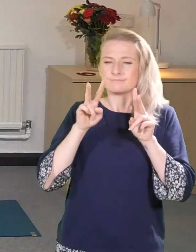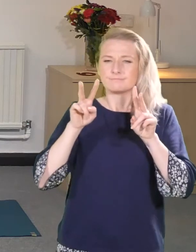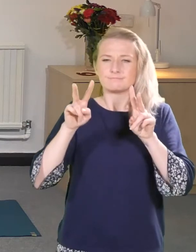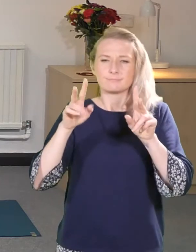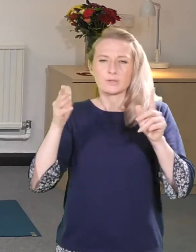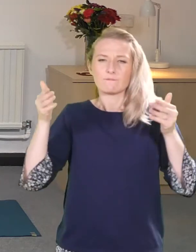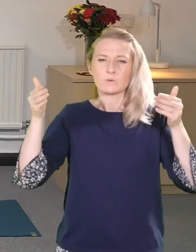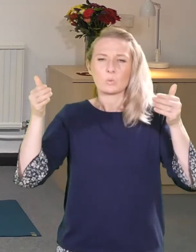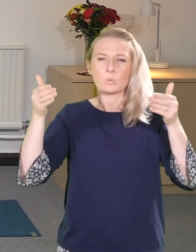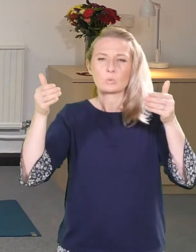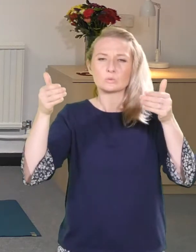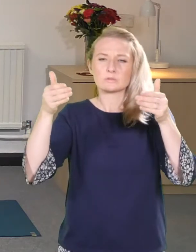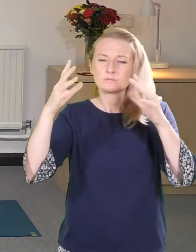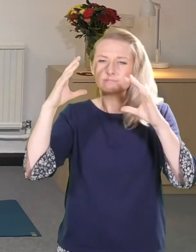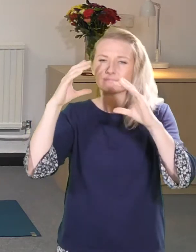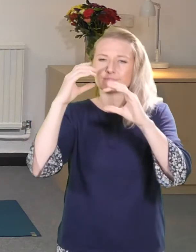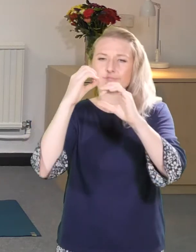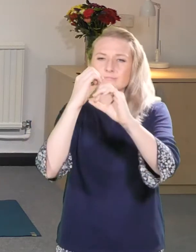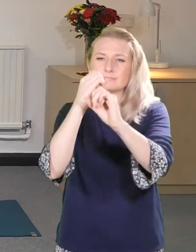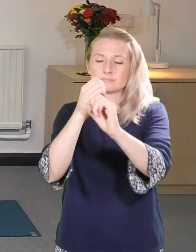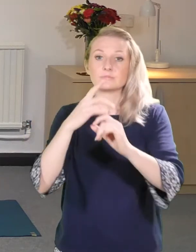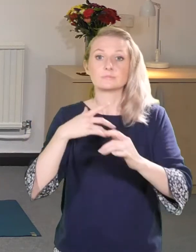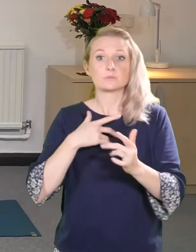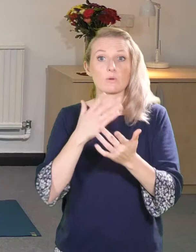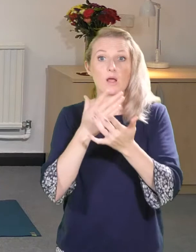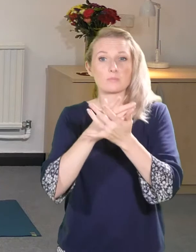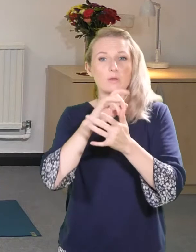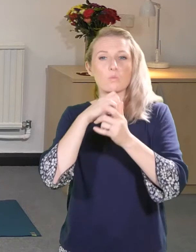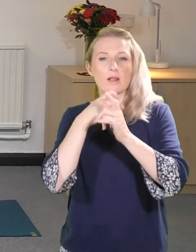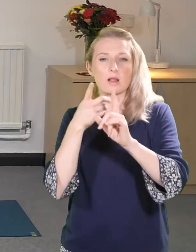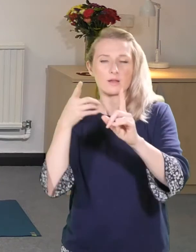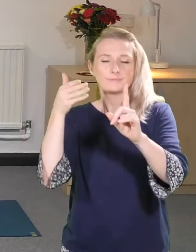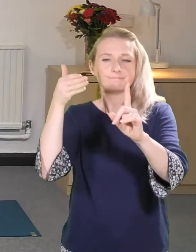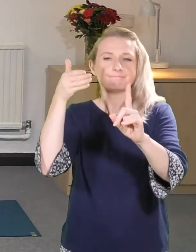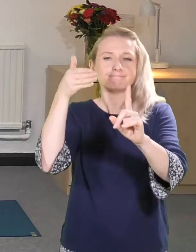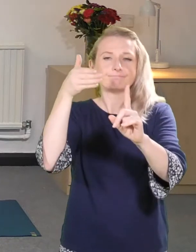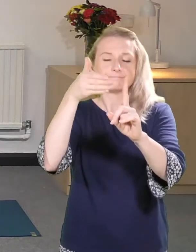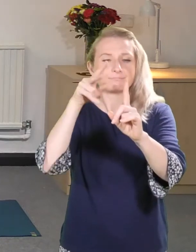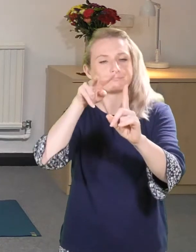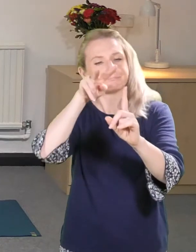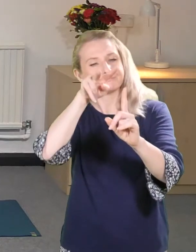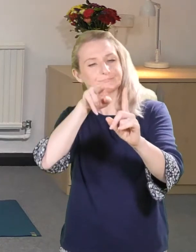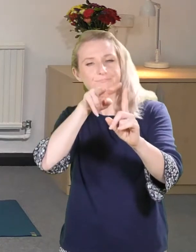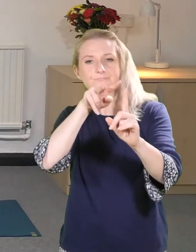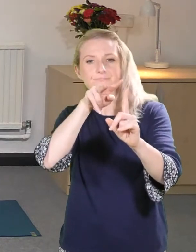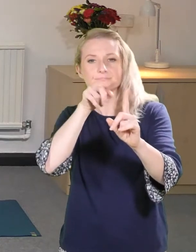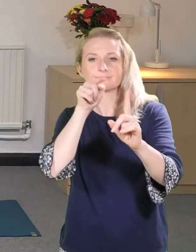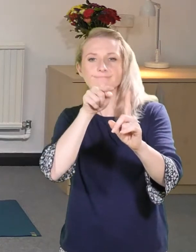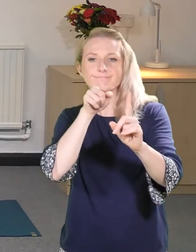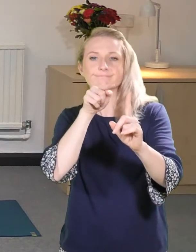all the different shapes, we're going to find a point to focus our attention on and keep our eyes gently fixed on a